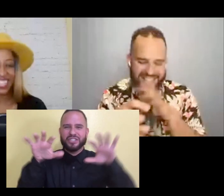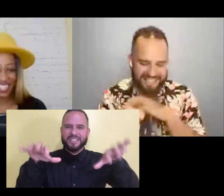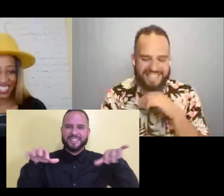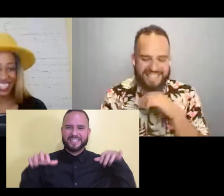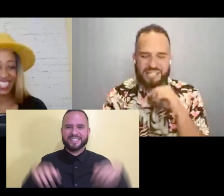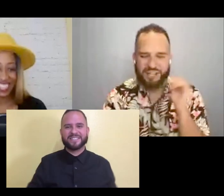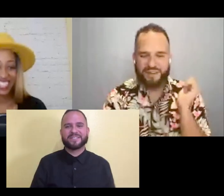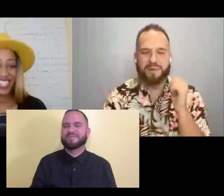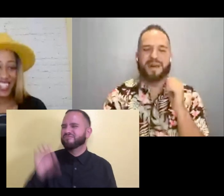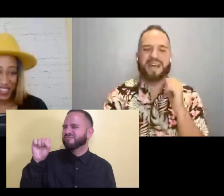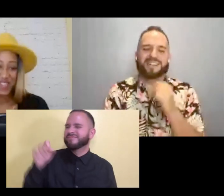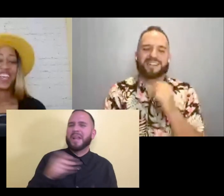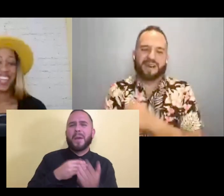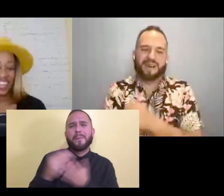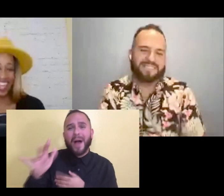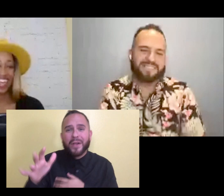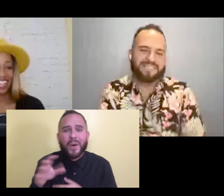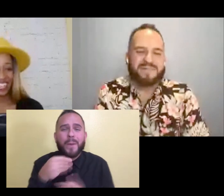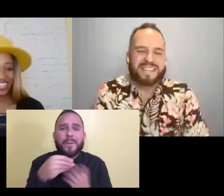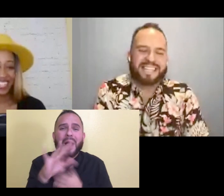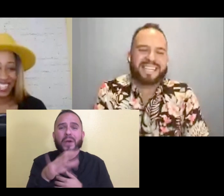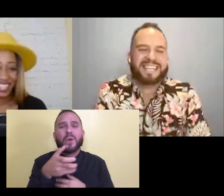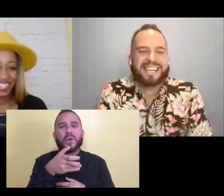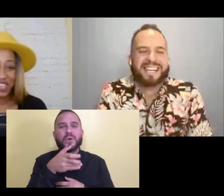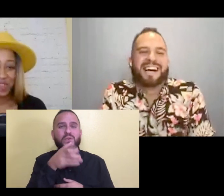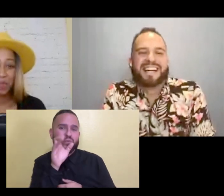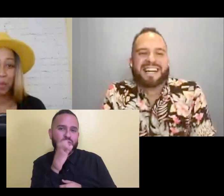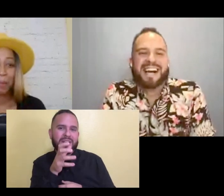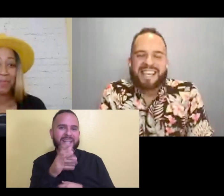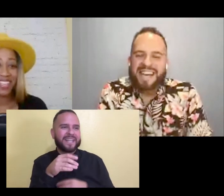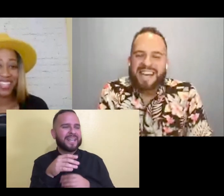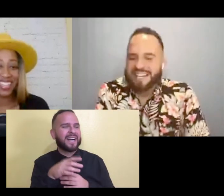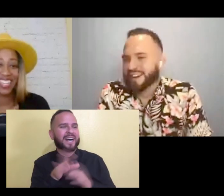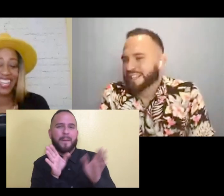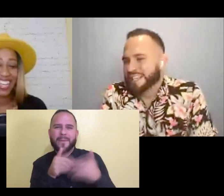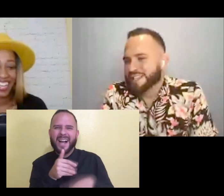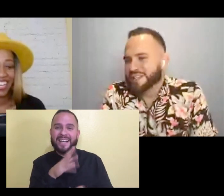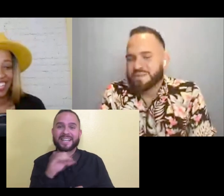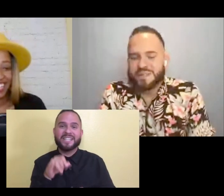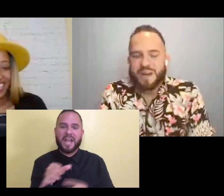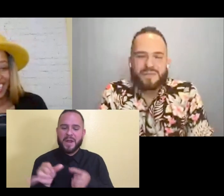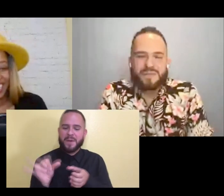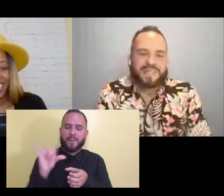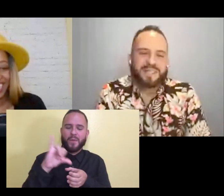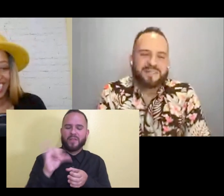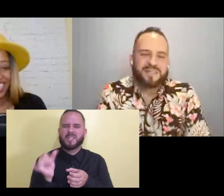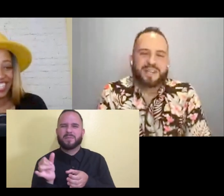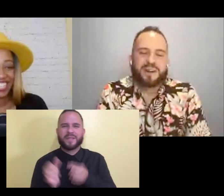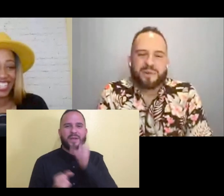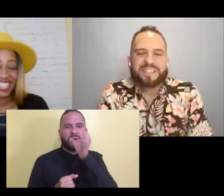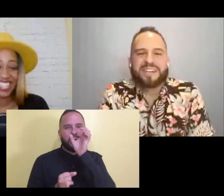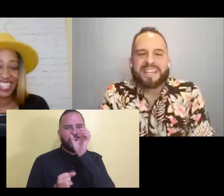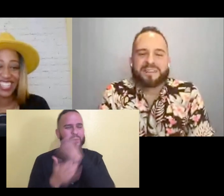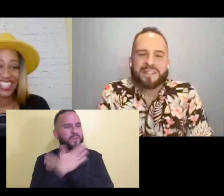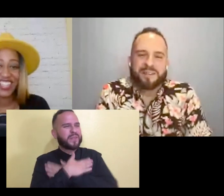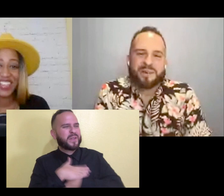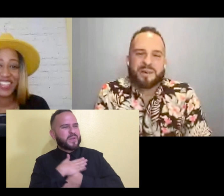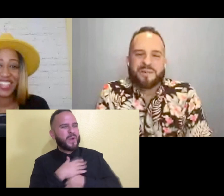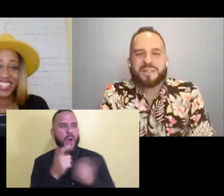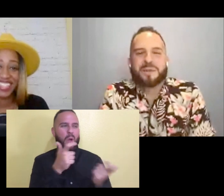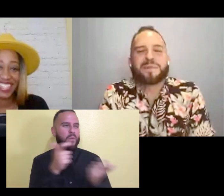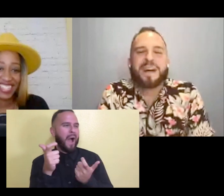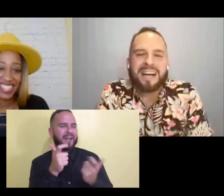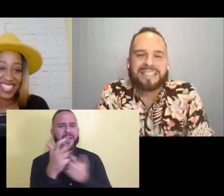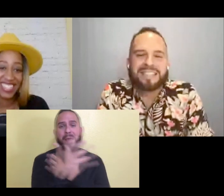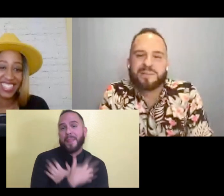there enjoying the bears or whatever's happening. Yeah, no, it's super dope. It's super dope. Run your heater in your room.